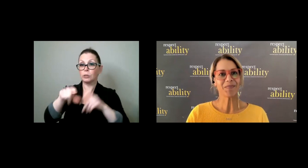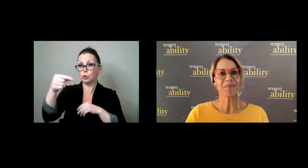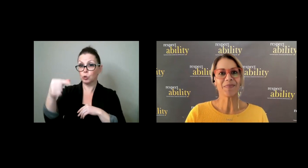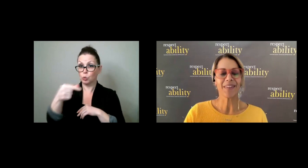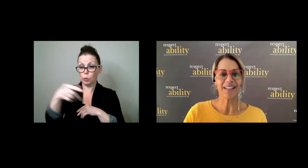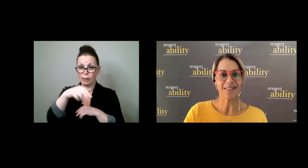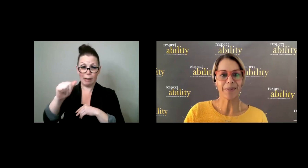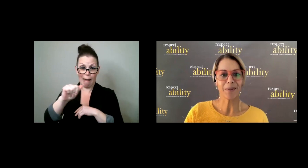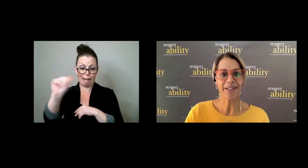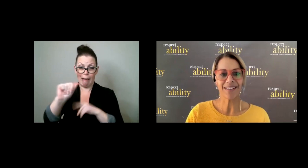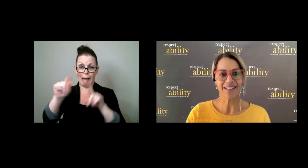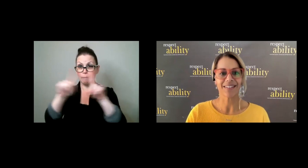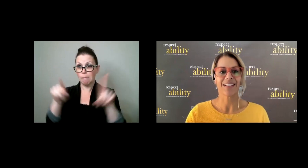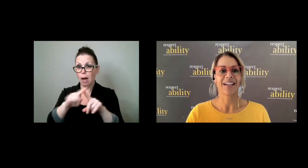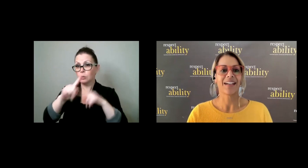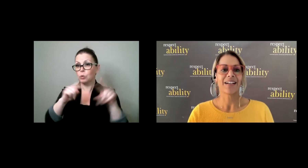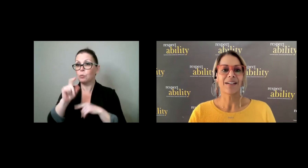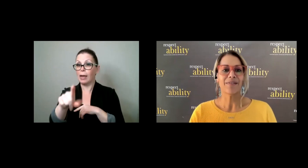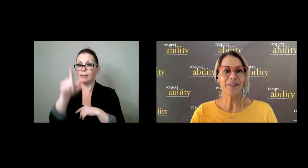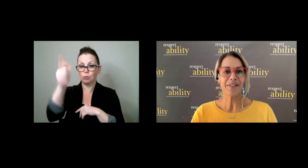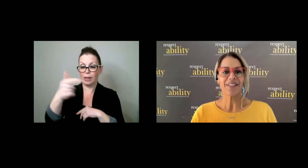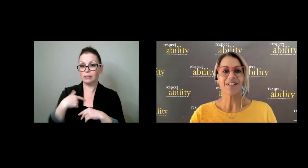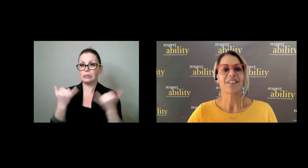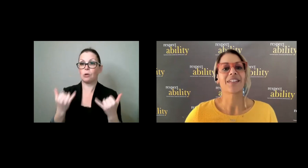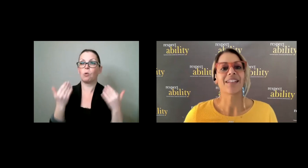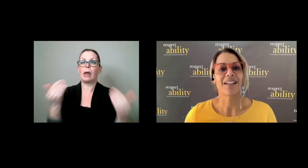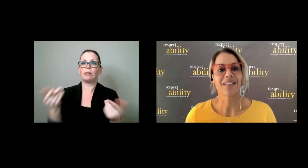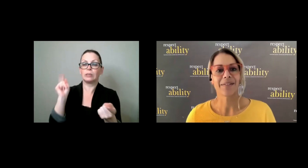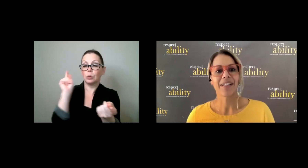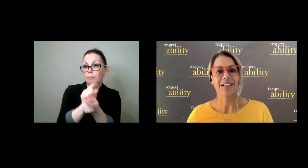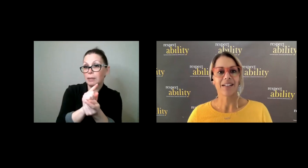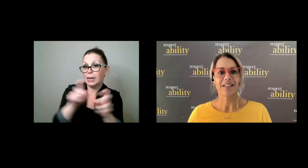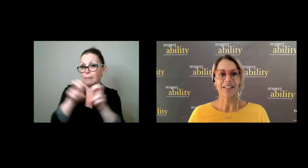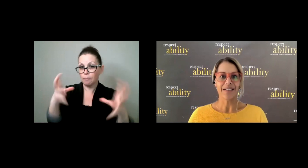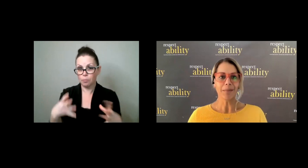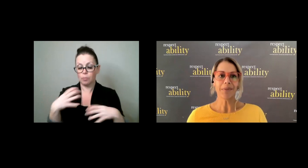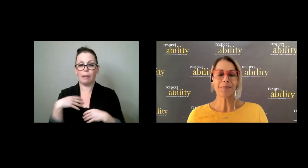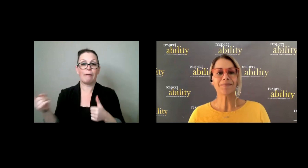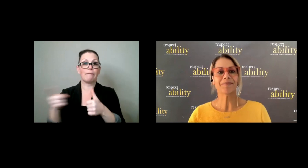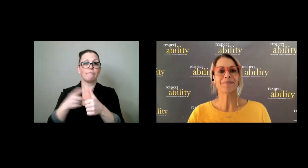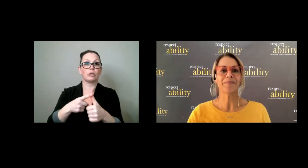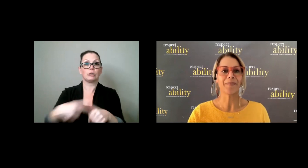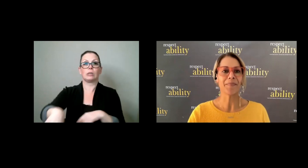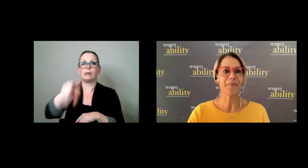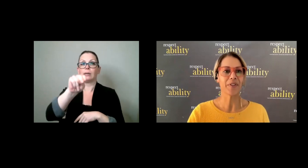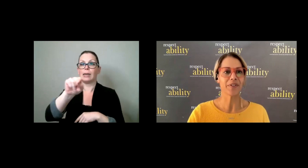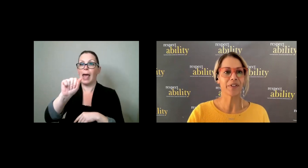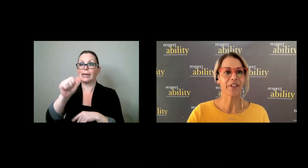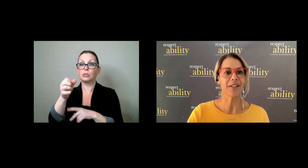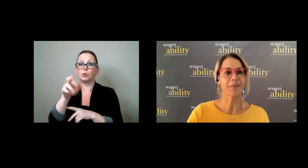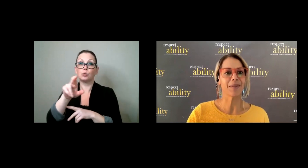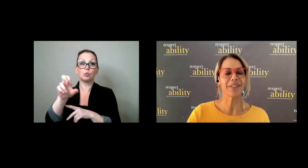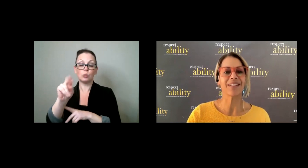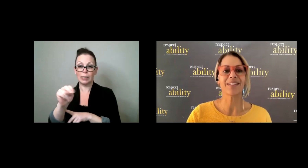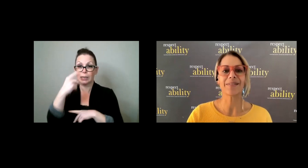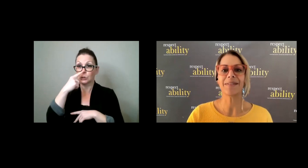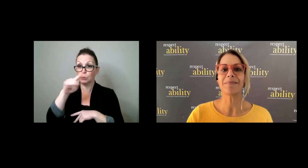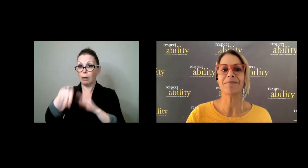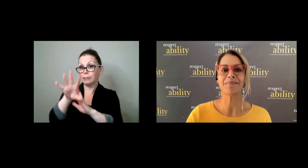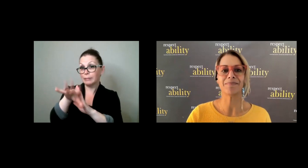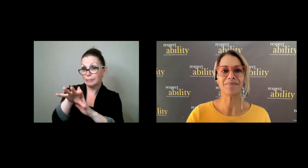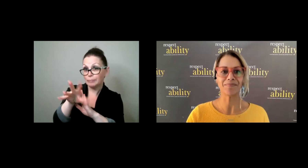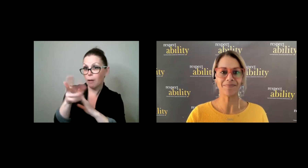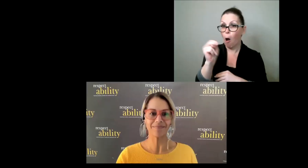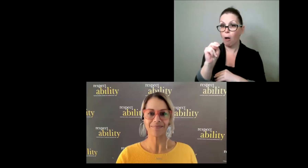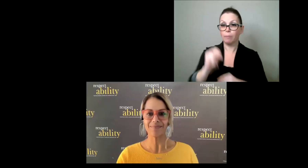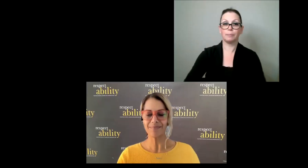So let's meet our panelists. First, I'll call on Nasreen Alkhateeb. If you'll turn your camera on, please, Nasreen.